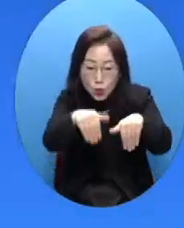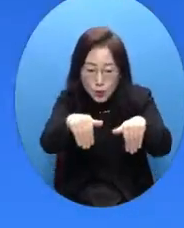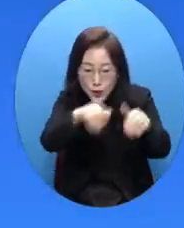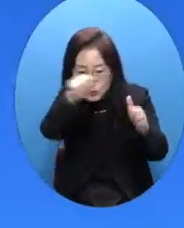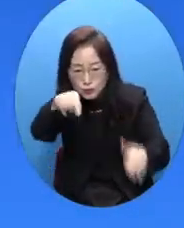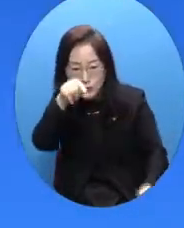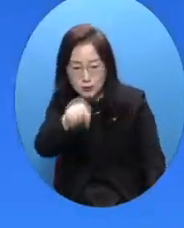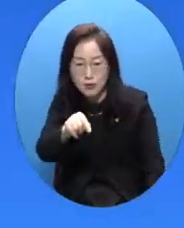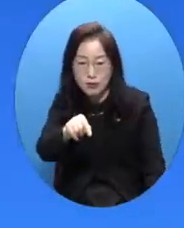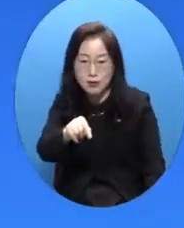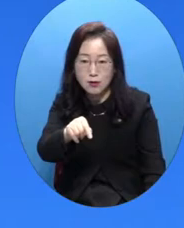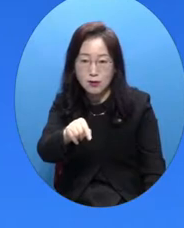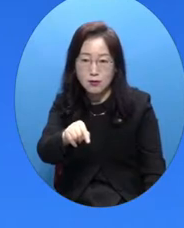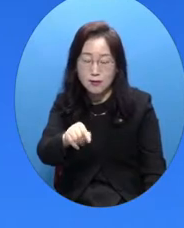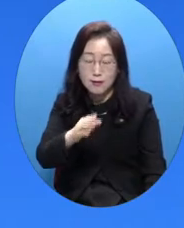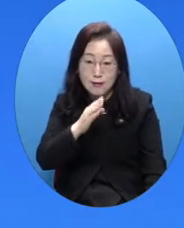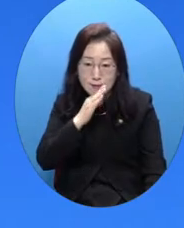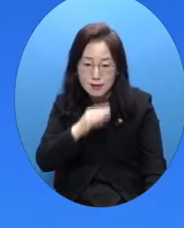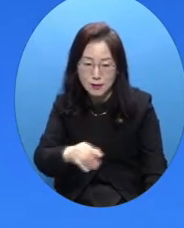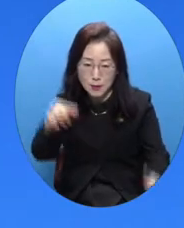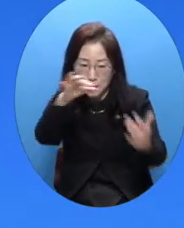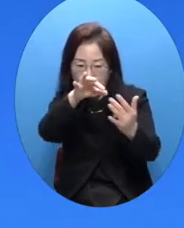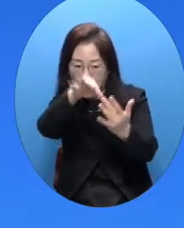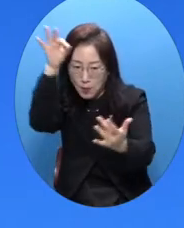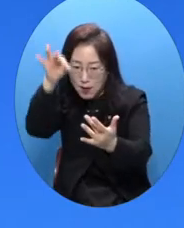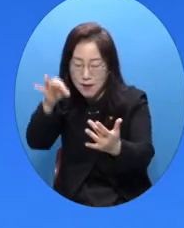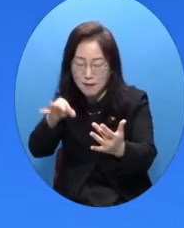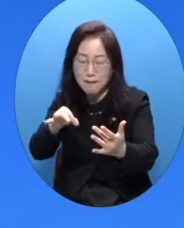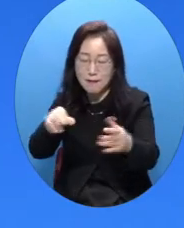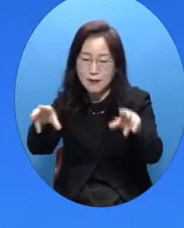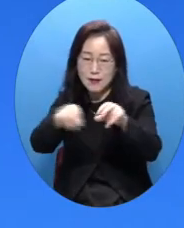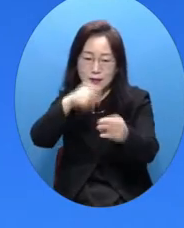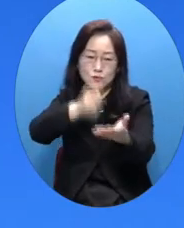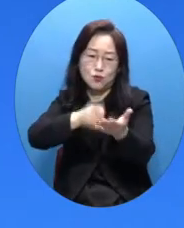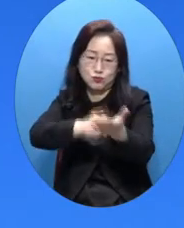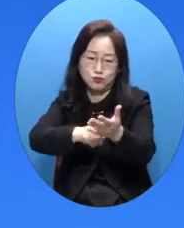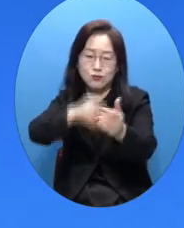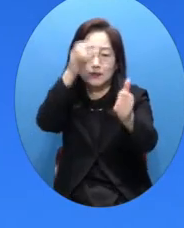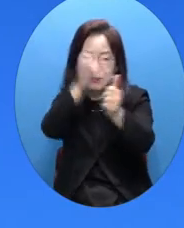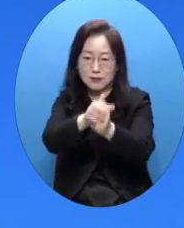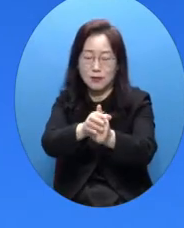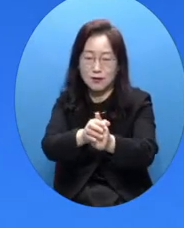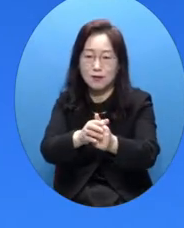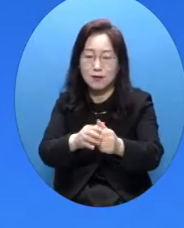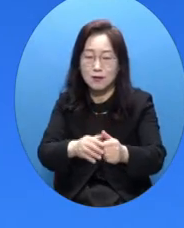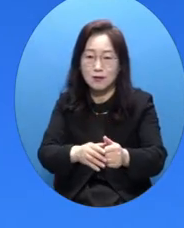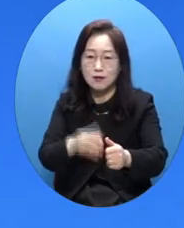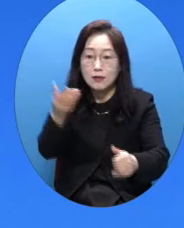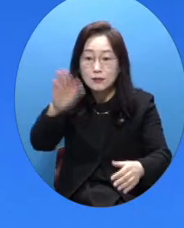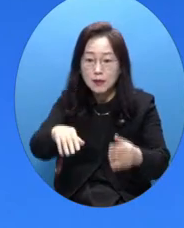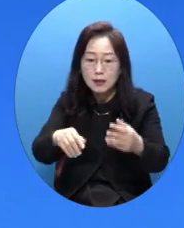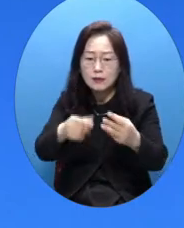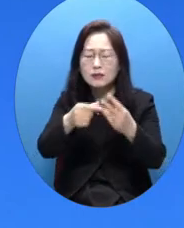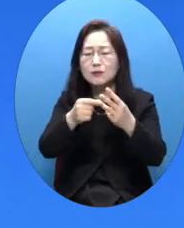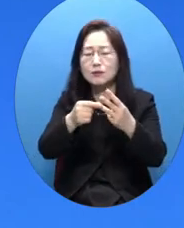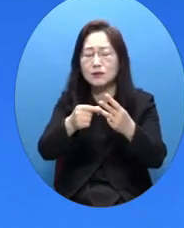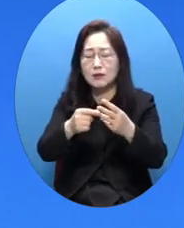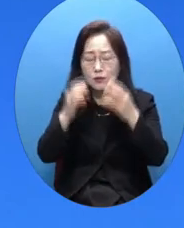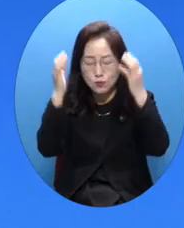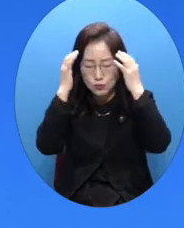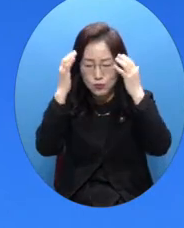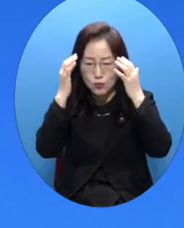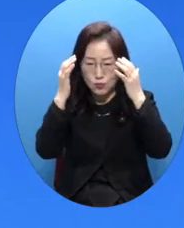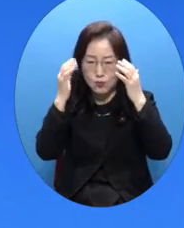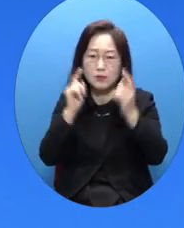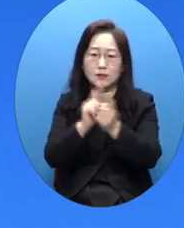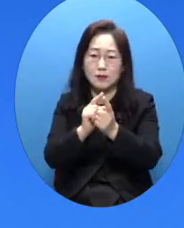out of so many slaves he was a manager he took care of whole things in the house the third ordeal is that